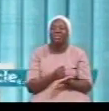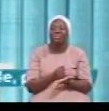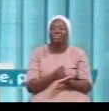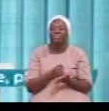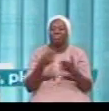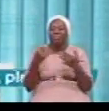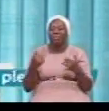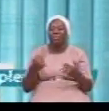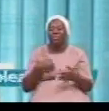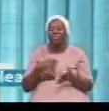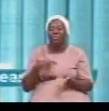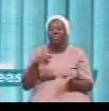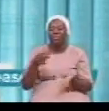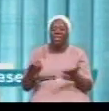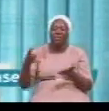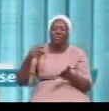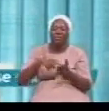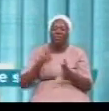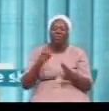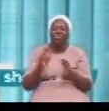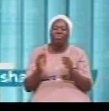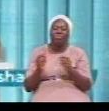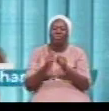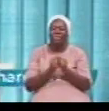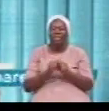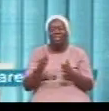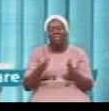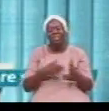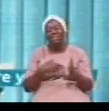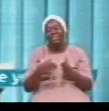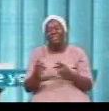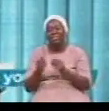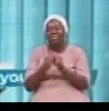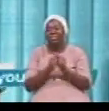Now we're going to rise up together. We'll sing together.